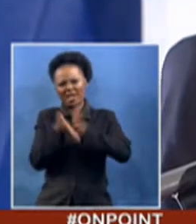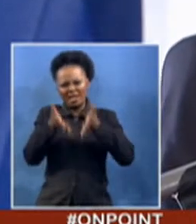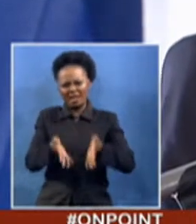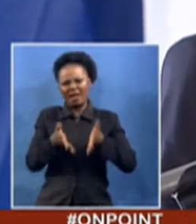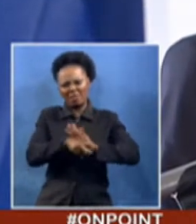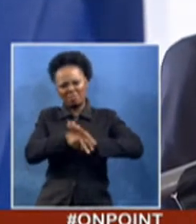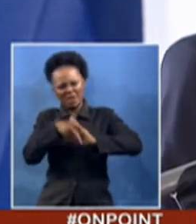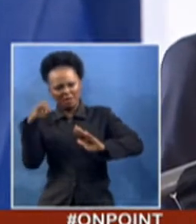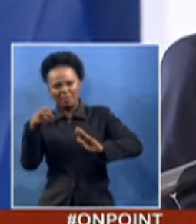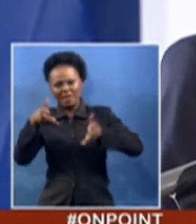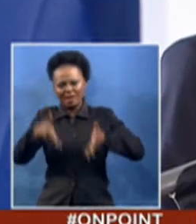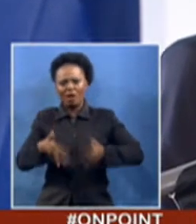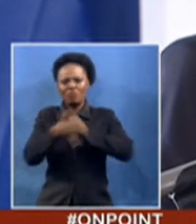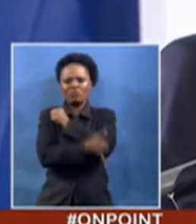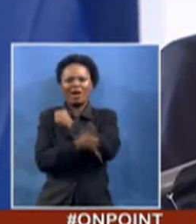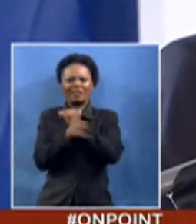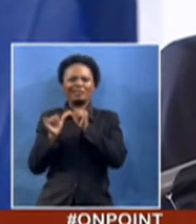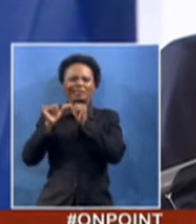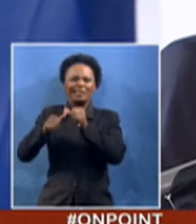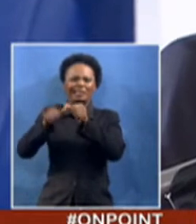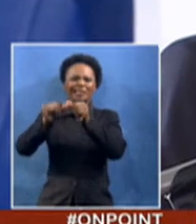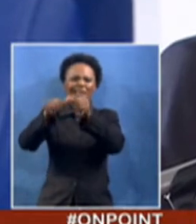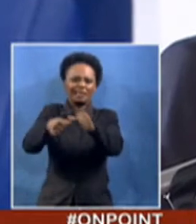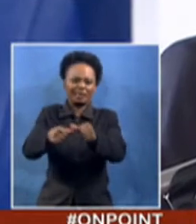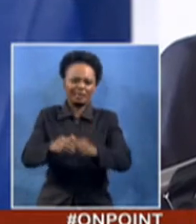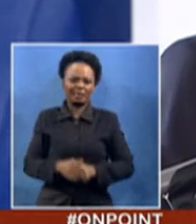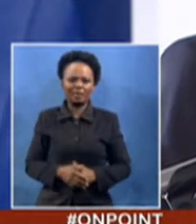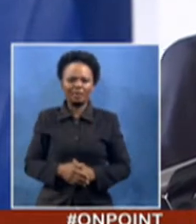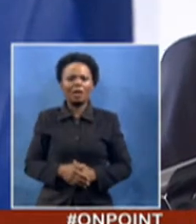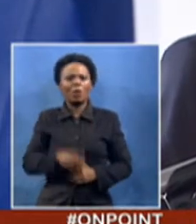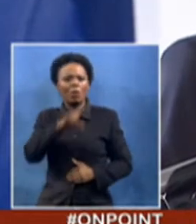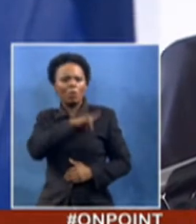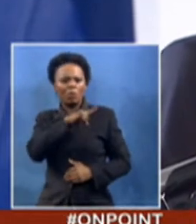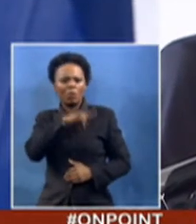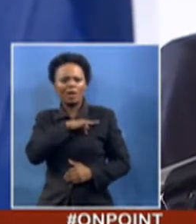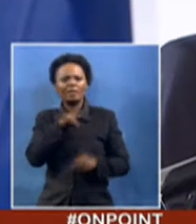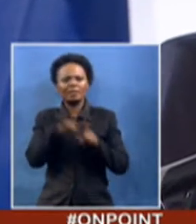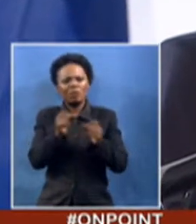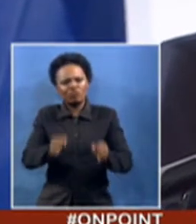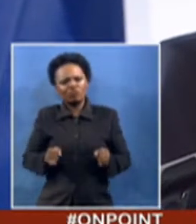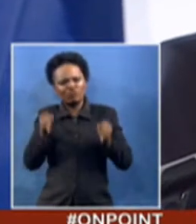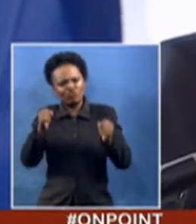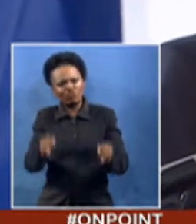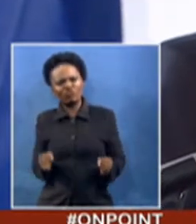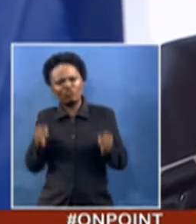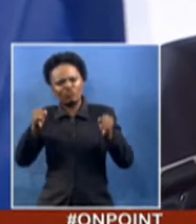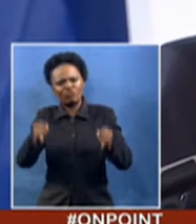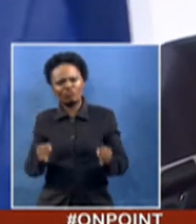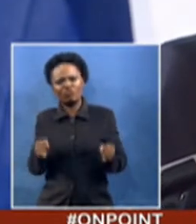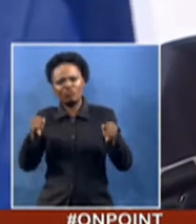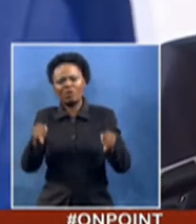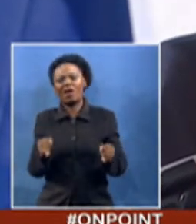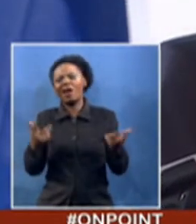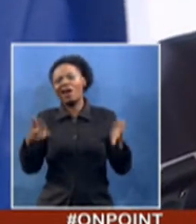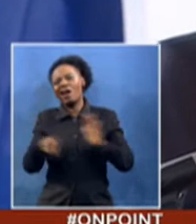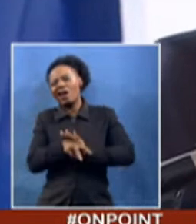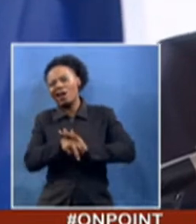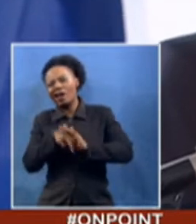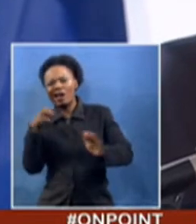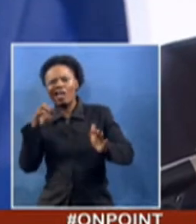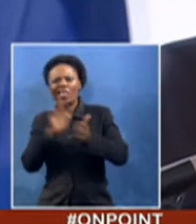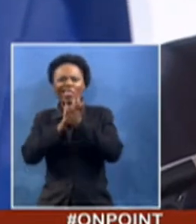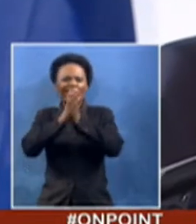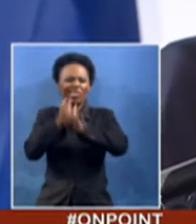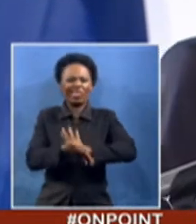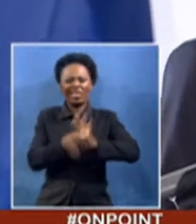It goes to the extent that even our railway lines, they are being looted. Everything